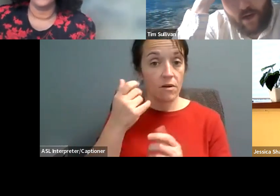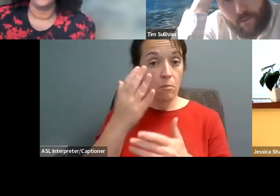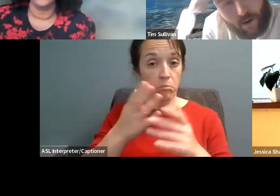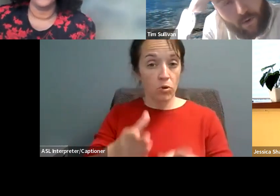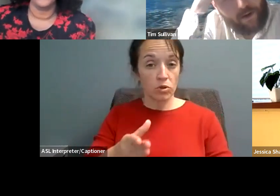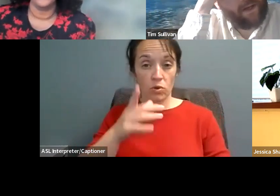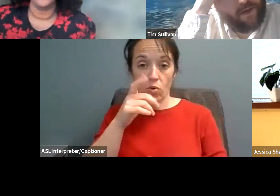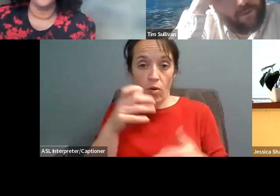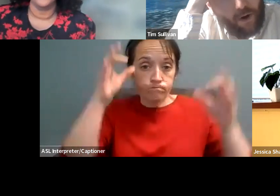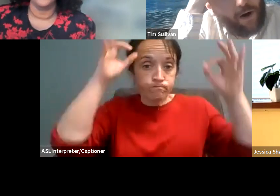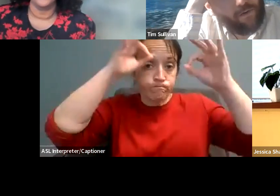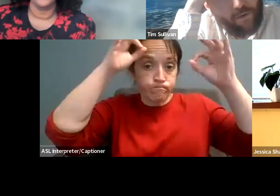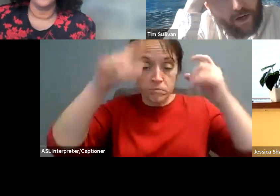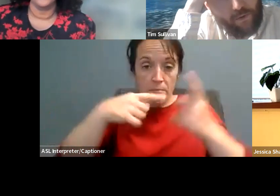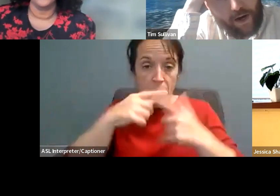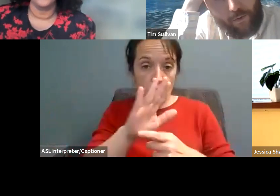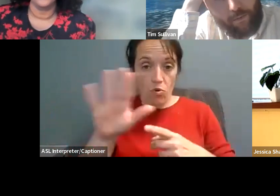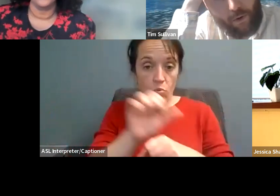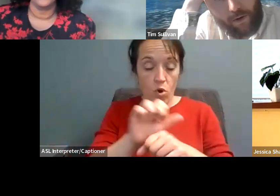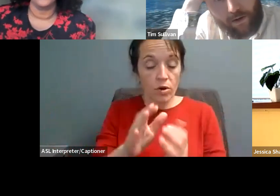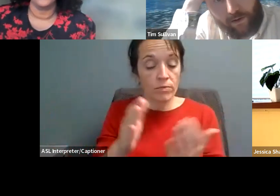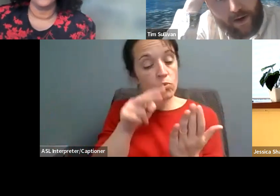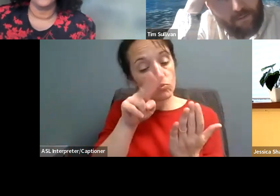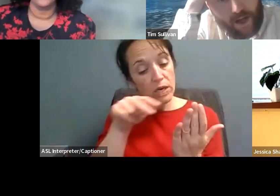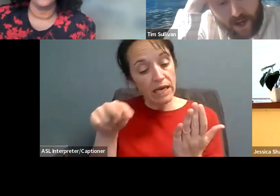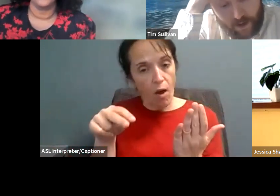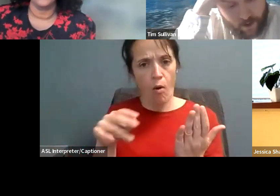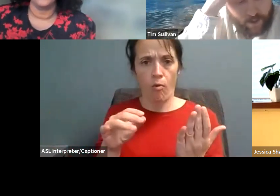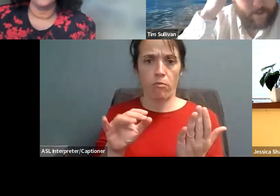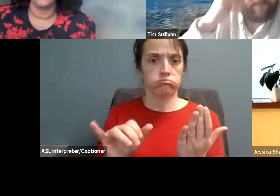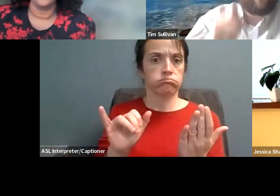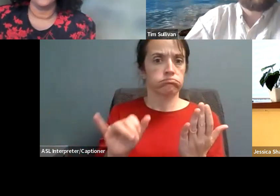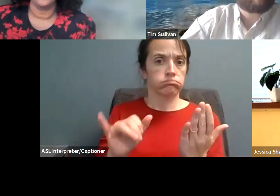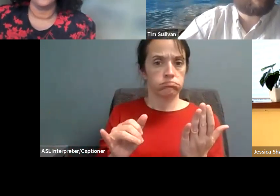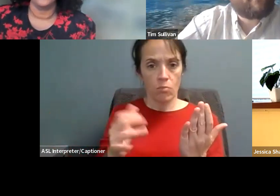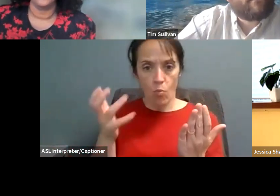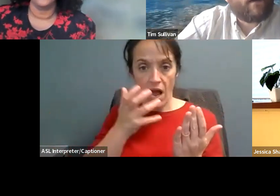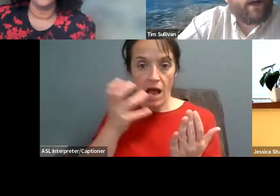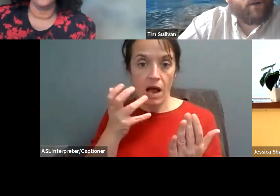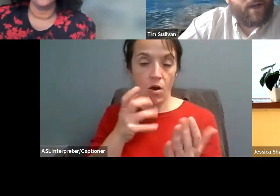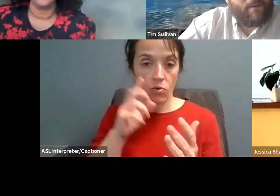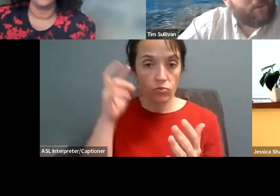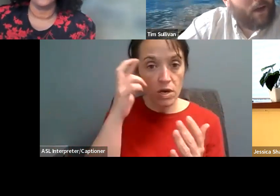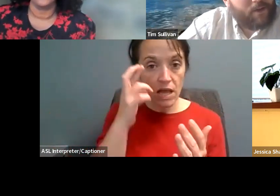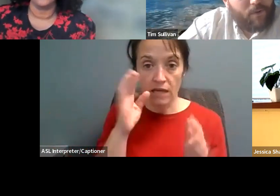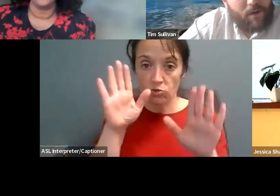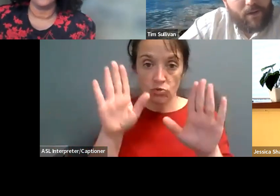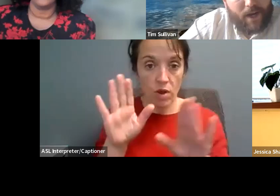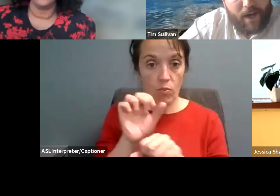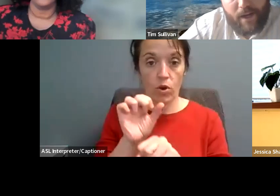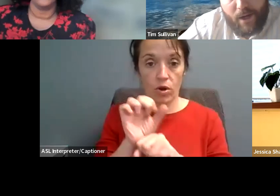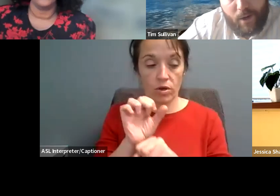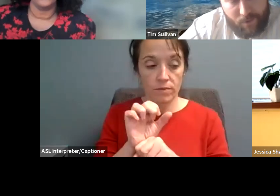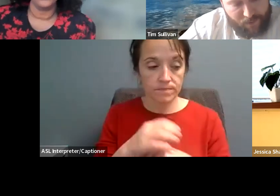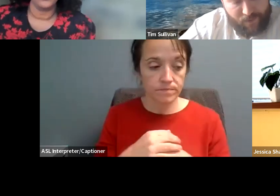sense when I talk about what is part of a great report, a great plan. I know Deb has talked to you all,